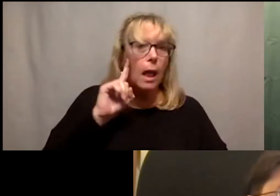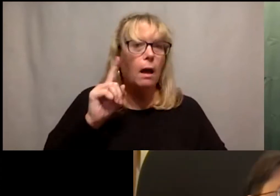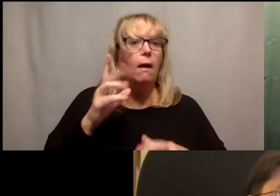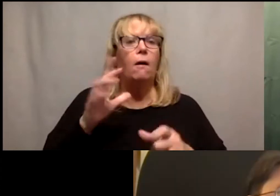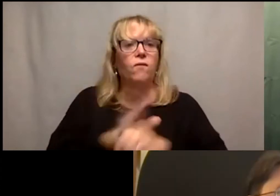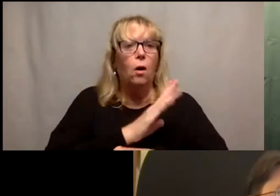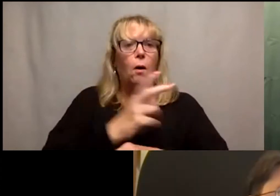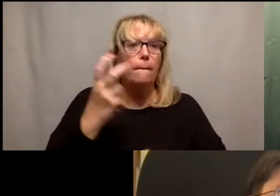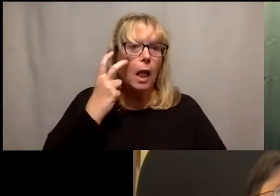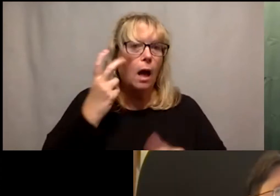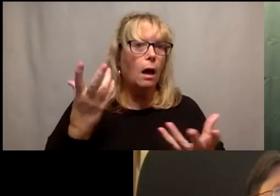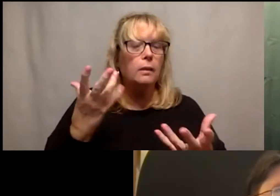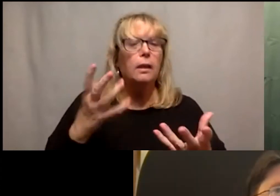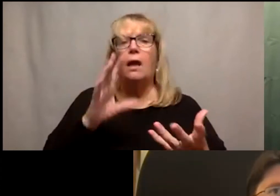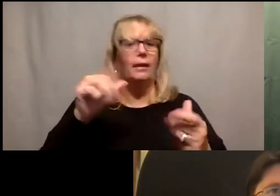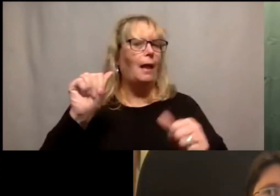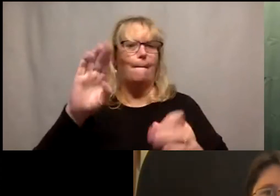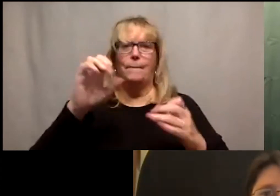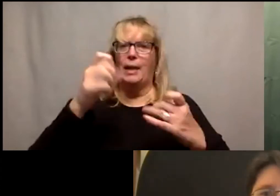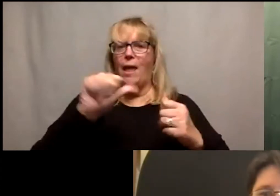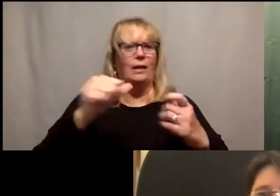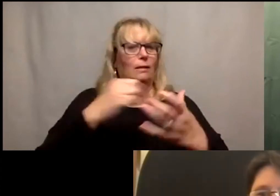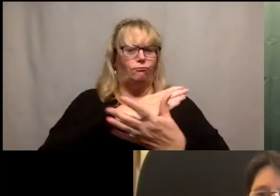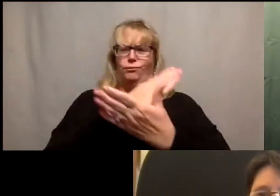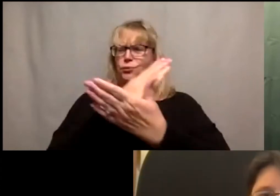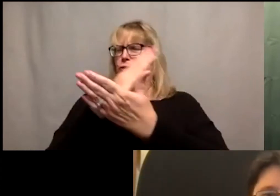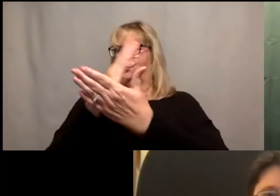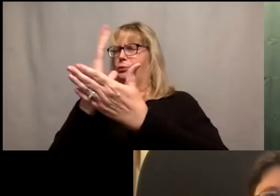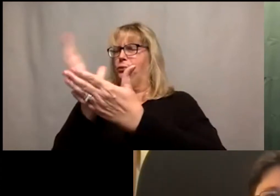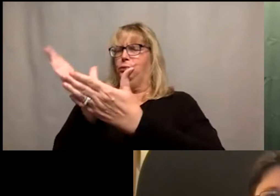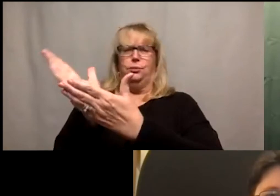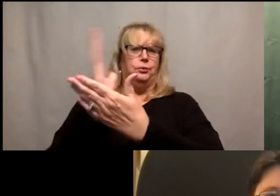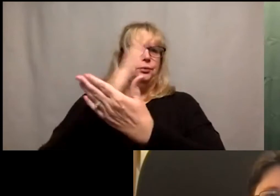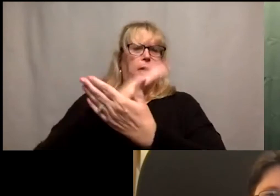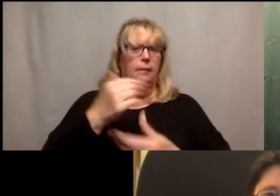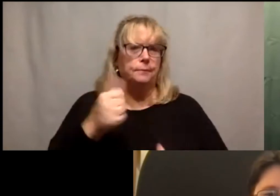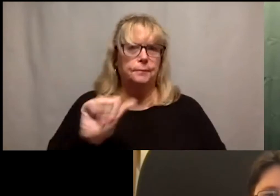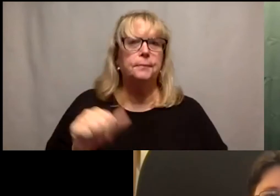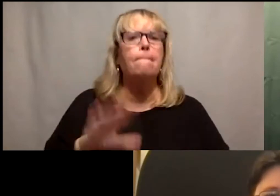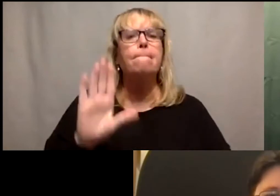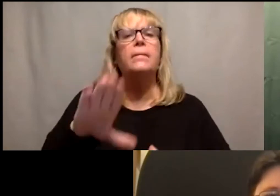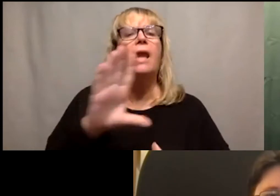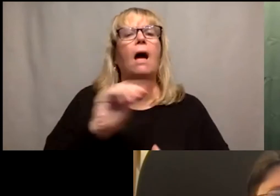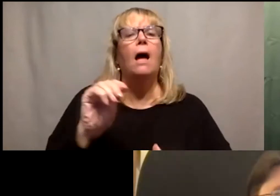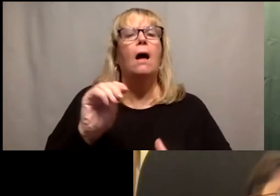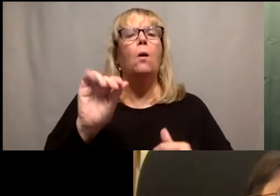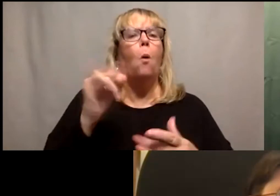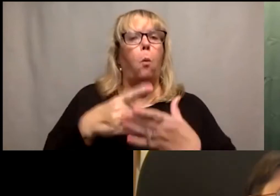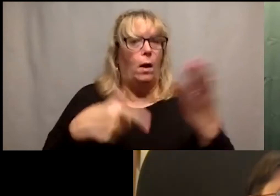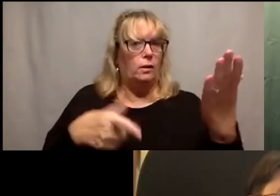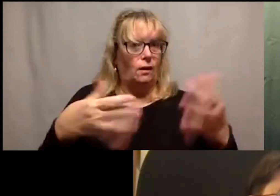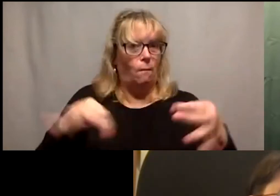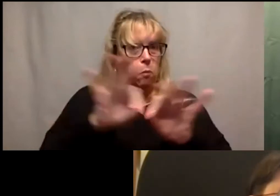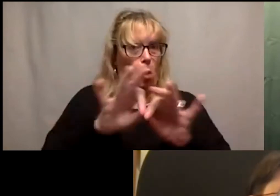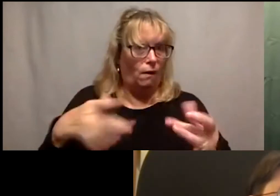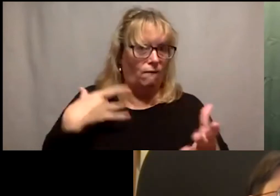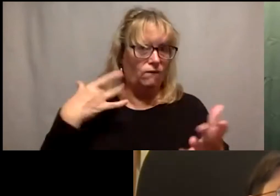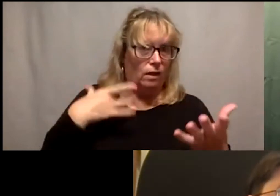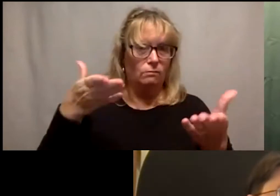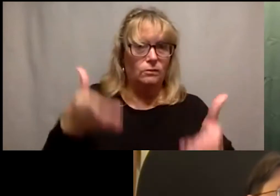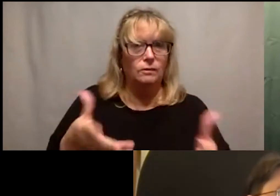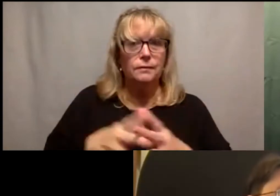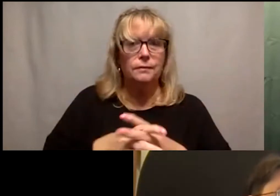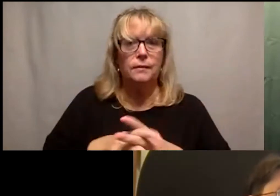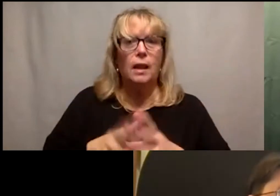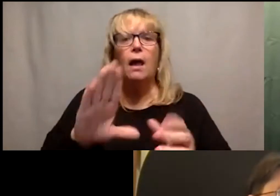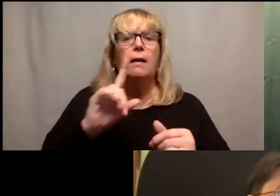And it's any range in between this. So the thing that's important with this is that,